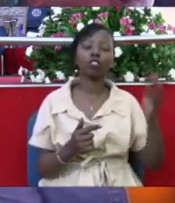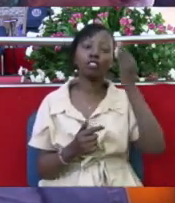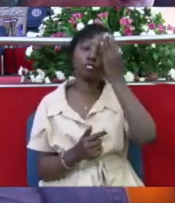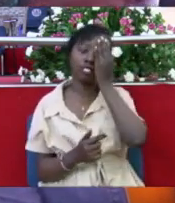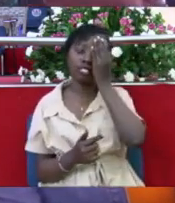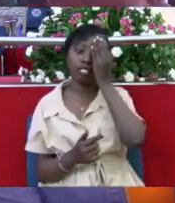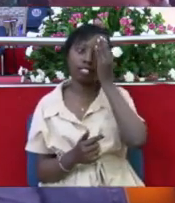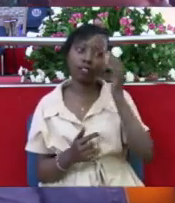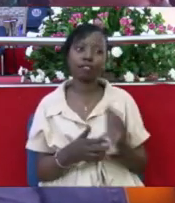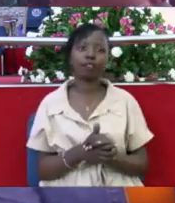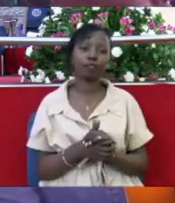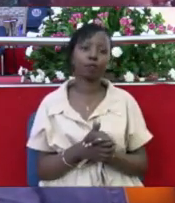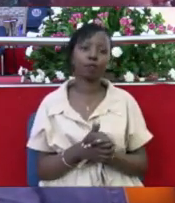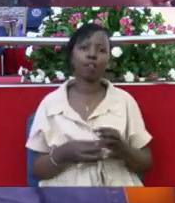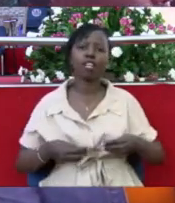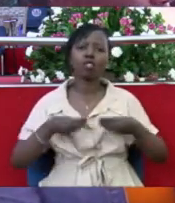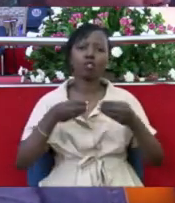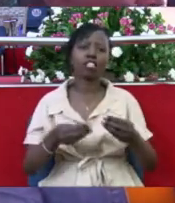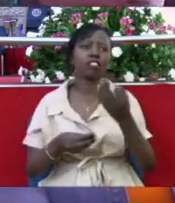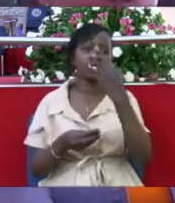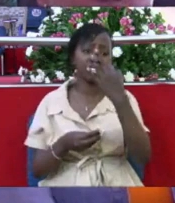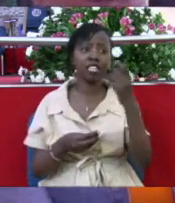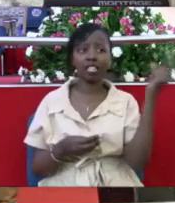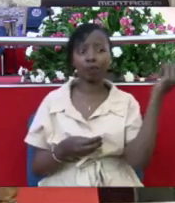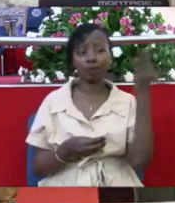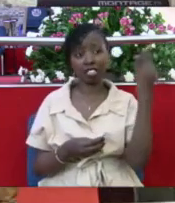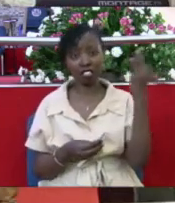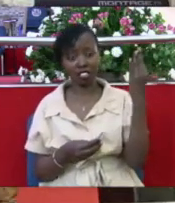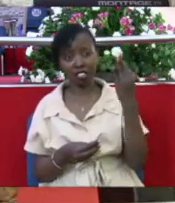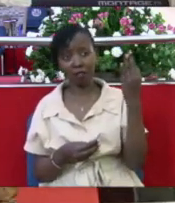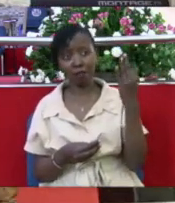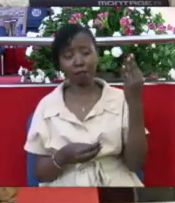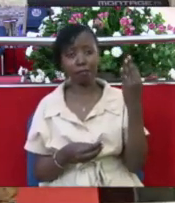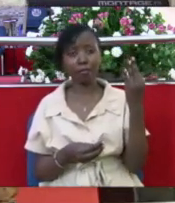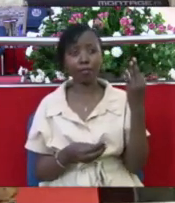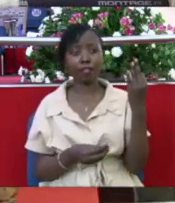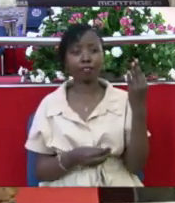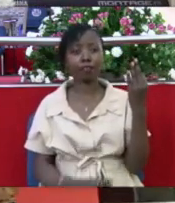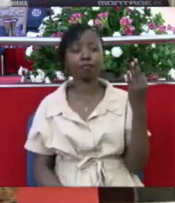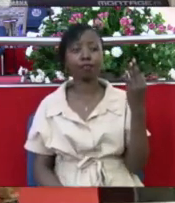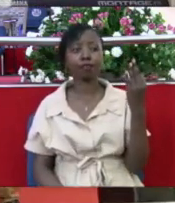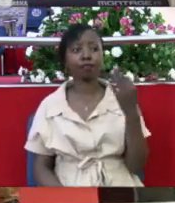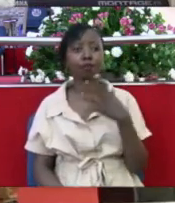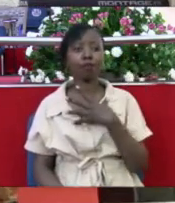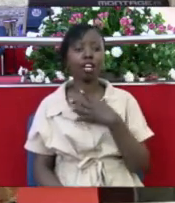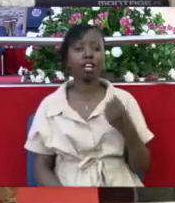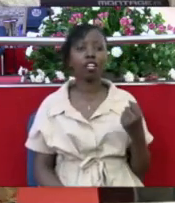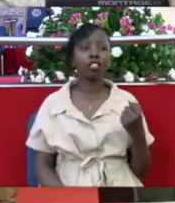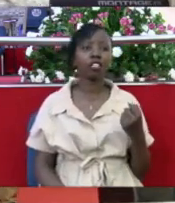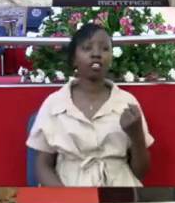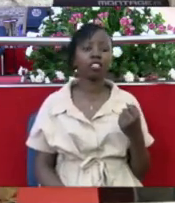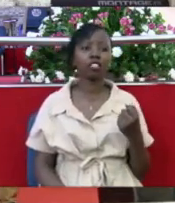Israeli mara ya mwisho. He's giving three sermons. Anawanenea mara maandiko mara tatu. And two